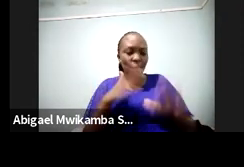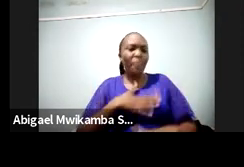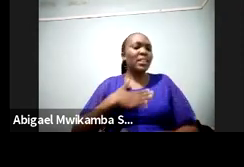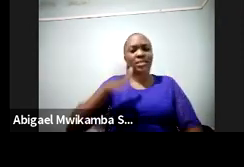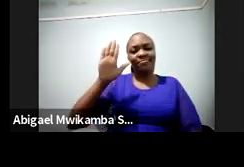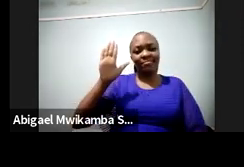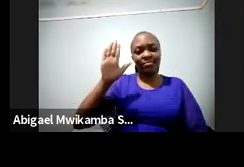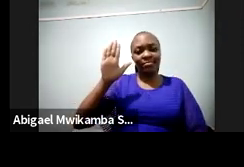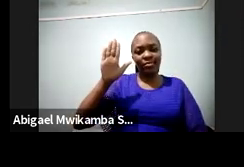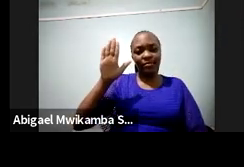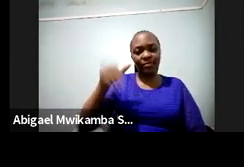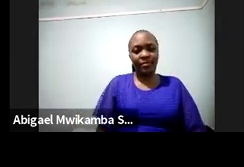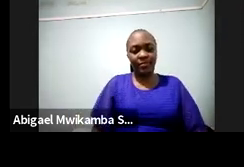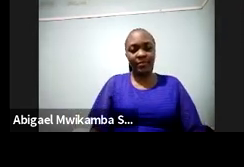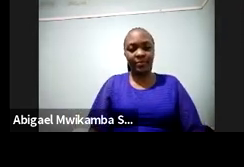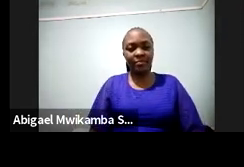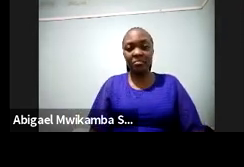any question.